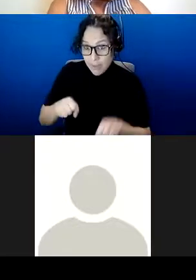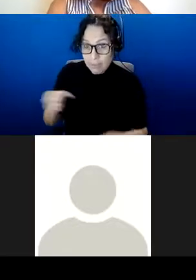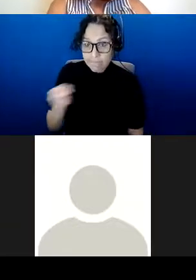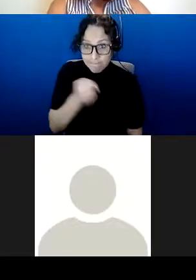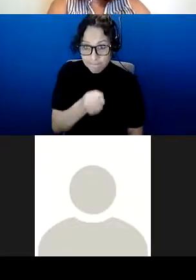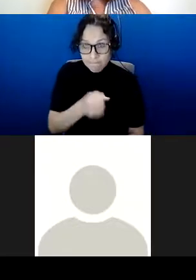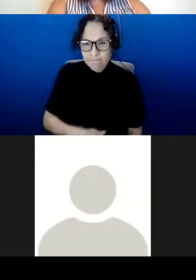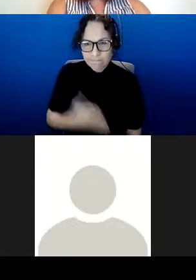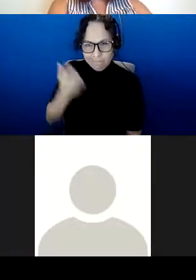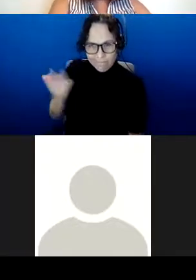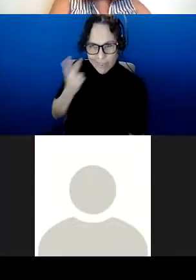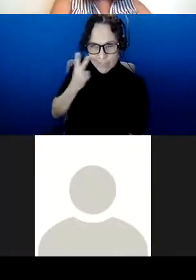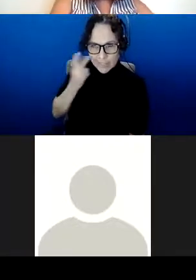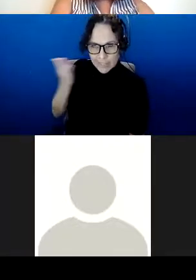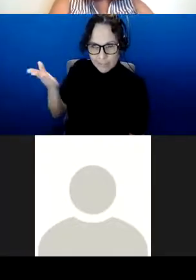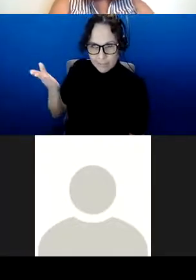Let's take a look.